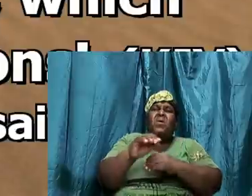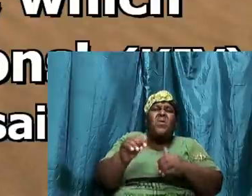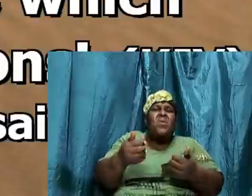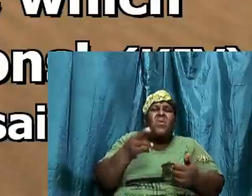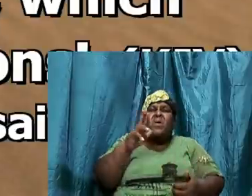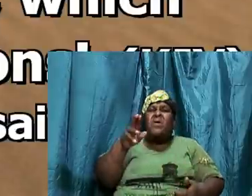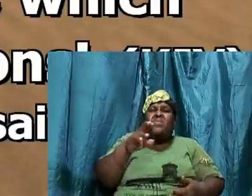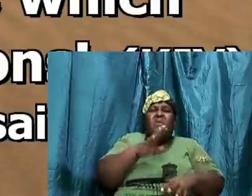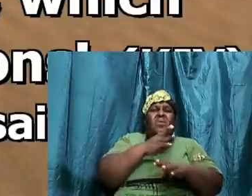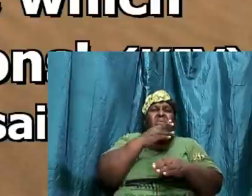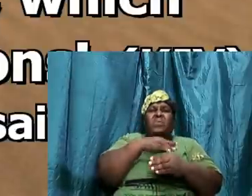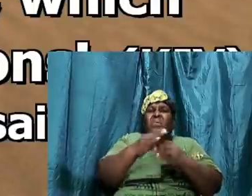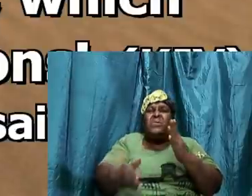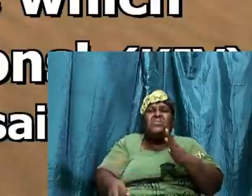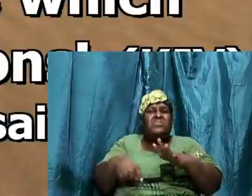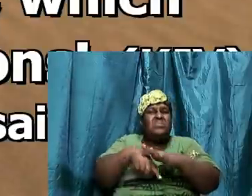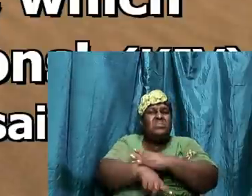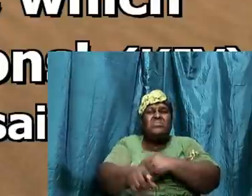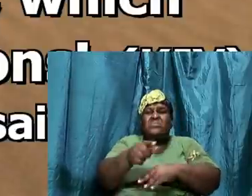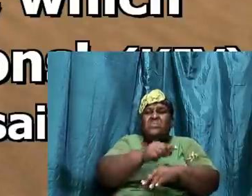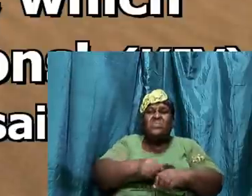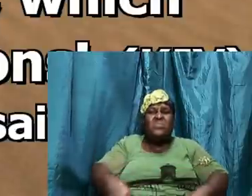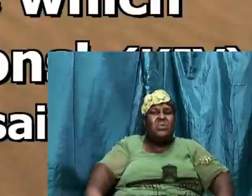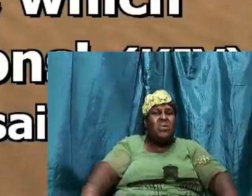How art thou cut down to the ground,